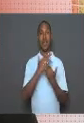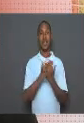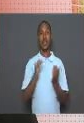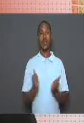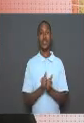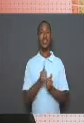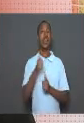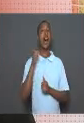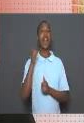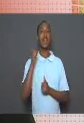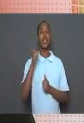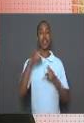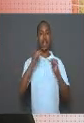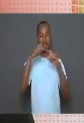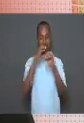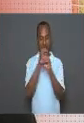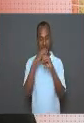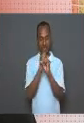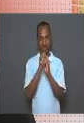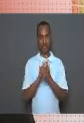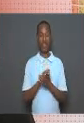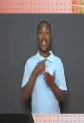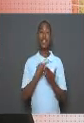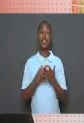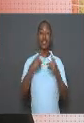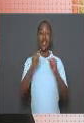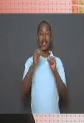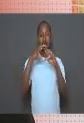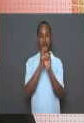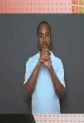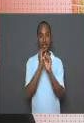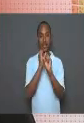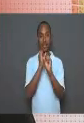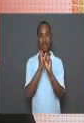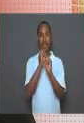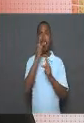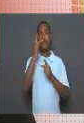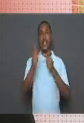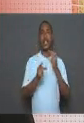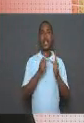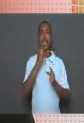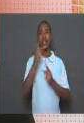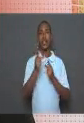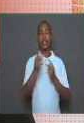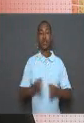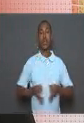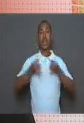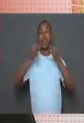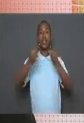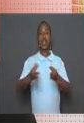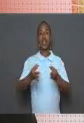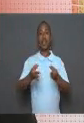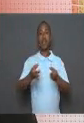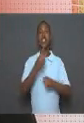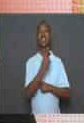with another experiment. This experiment will investigate the conductivity